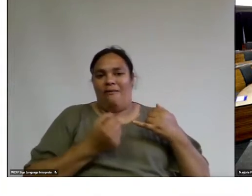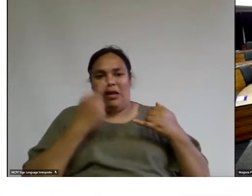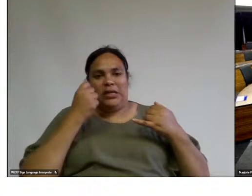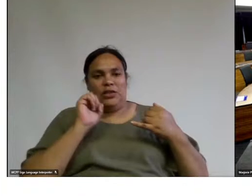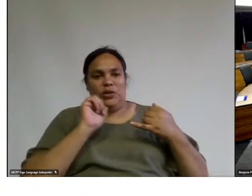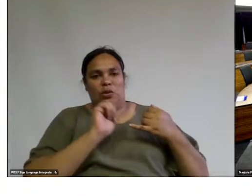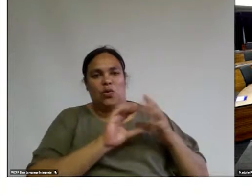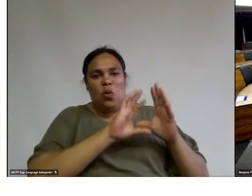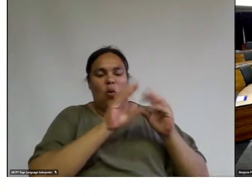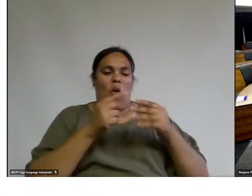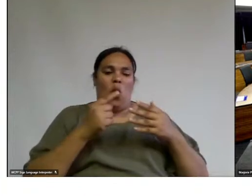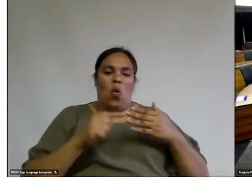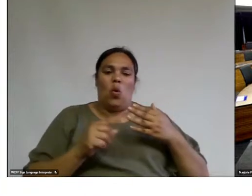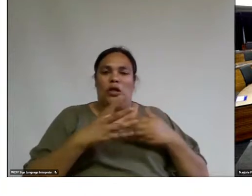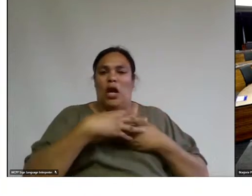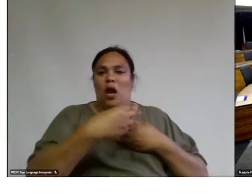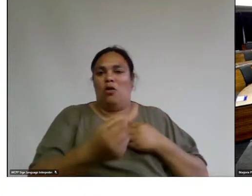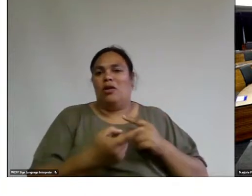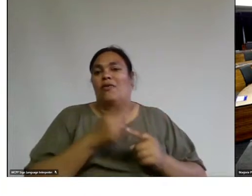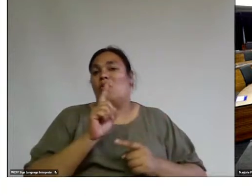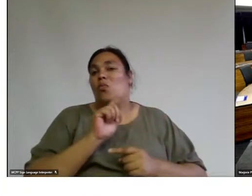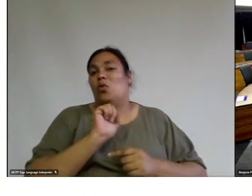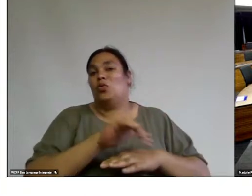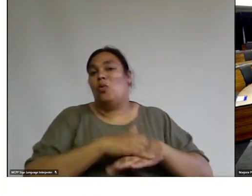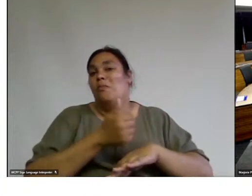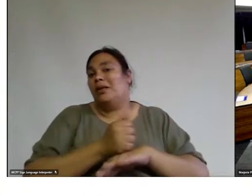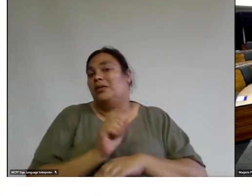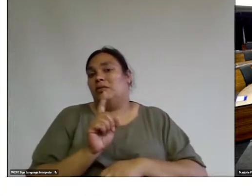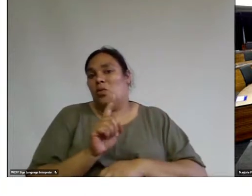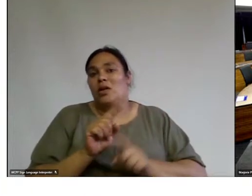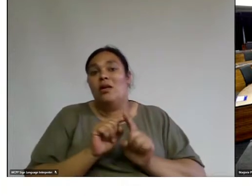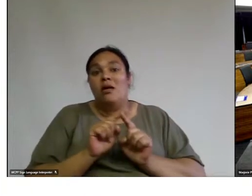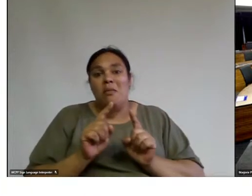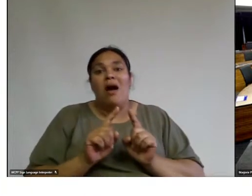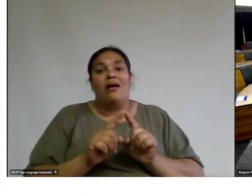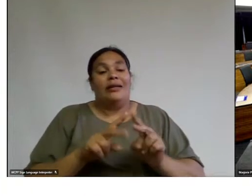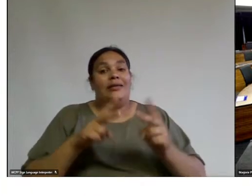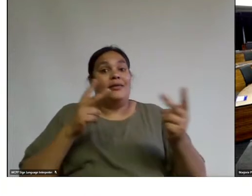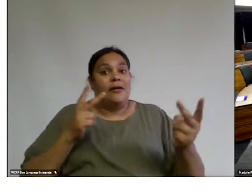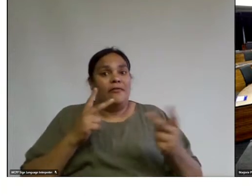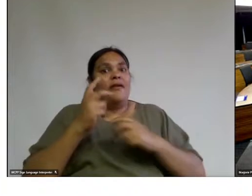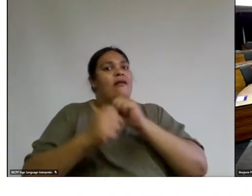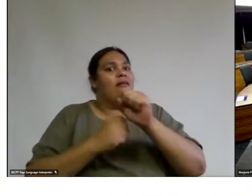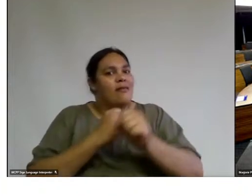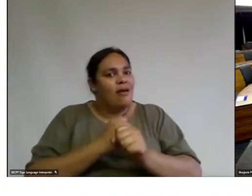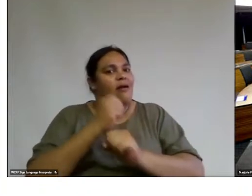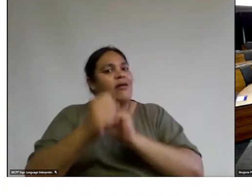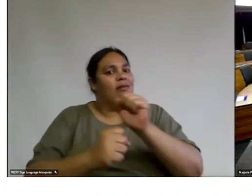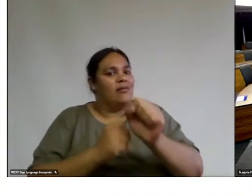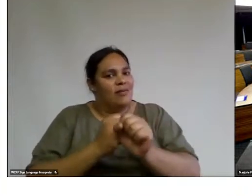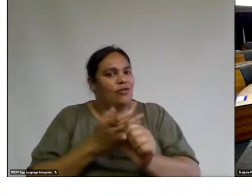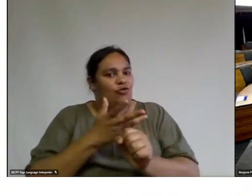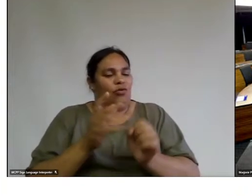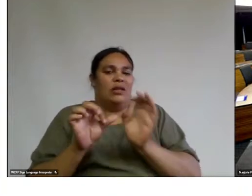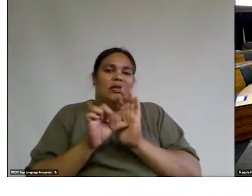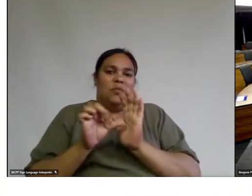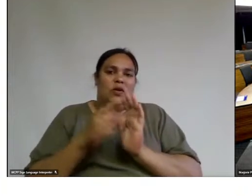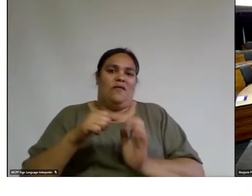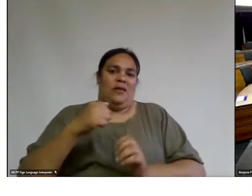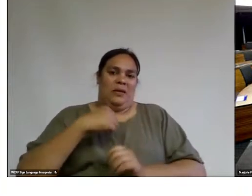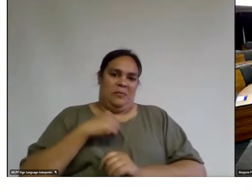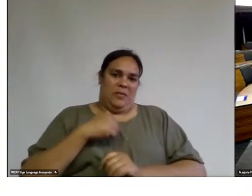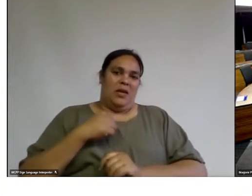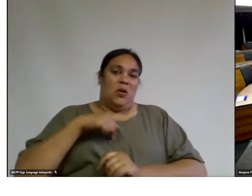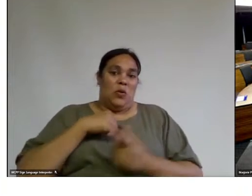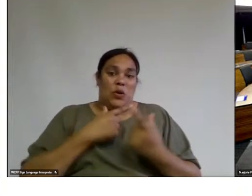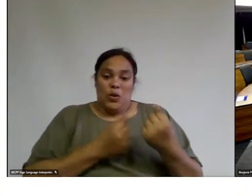understand the audit outcomes of what is that based on. But it differs year by year. That is why that is important to me, that we